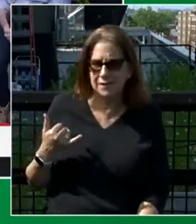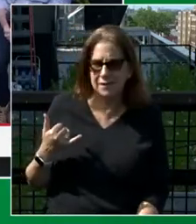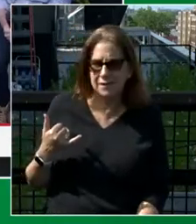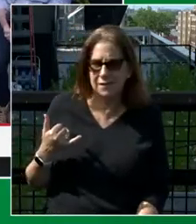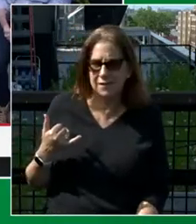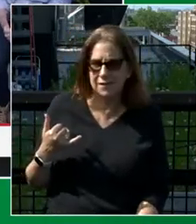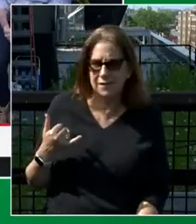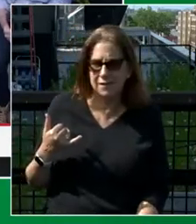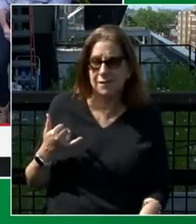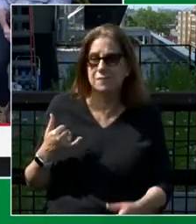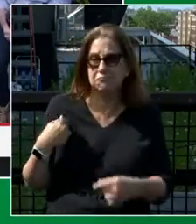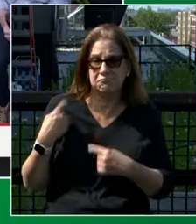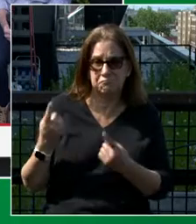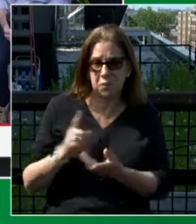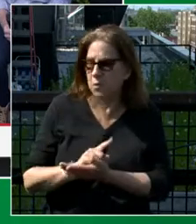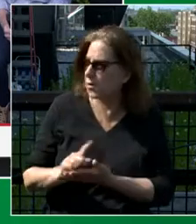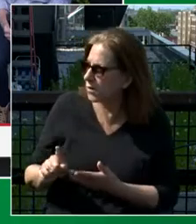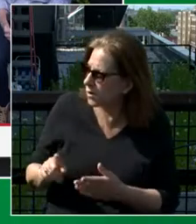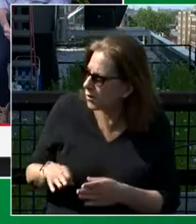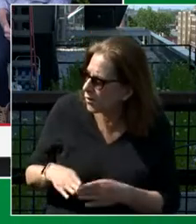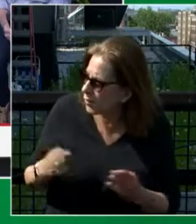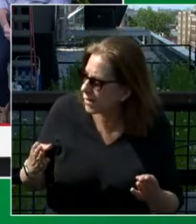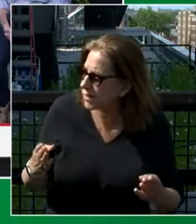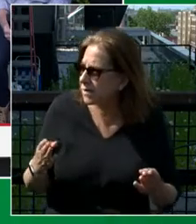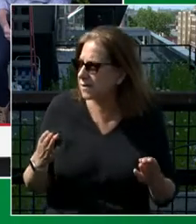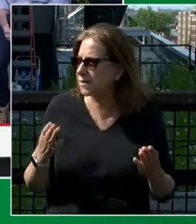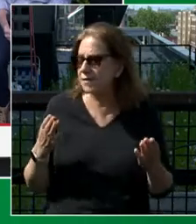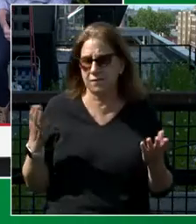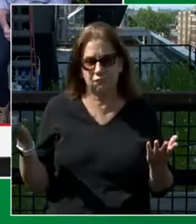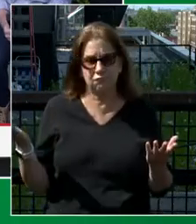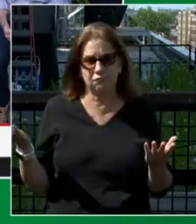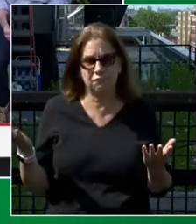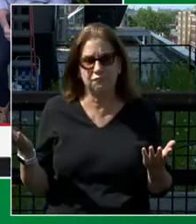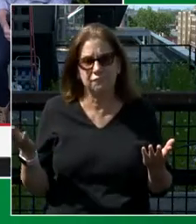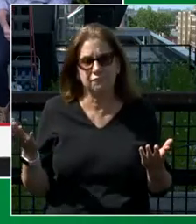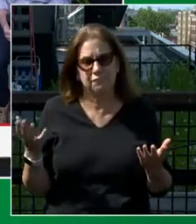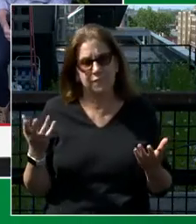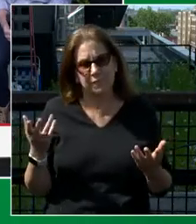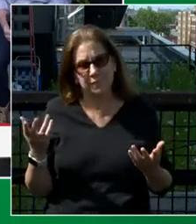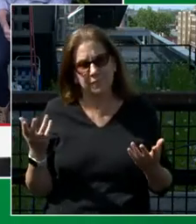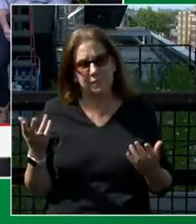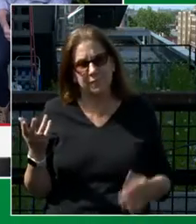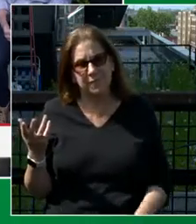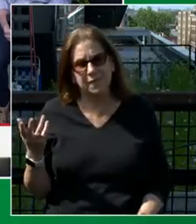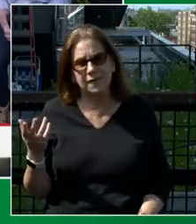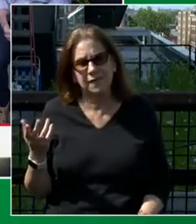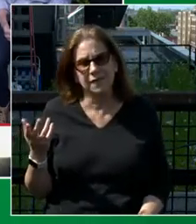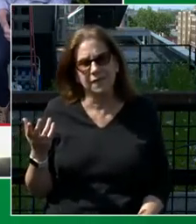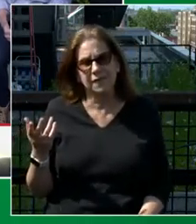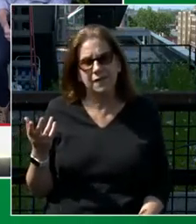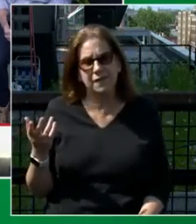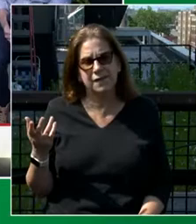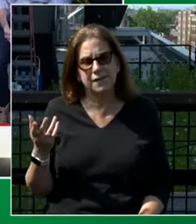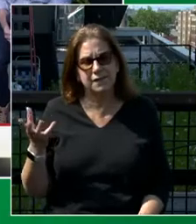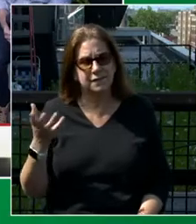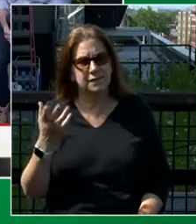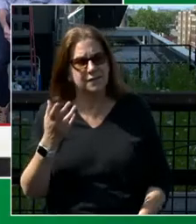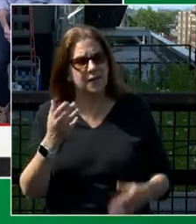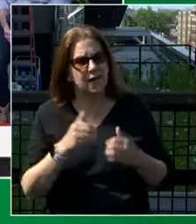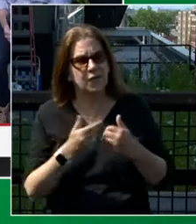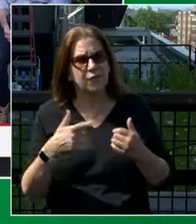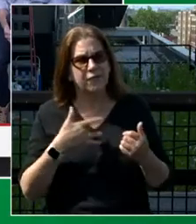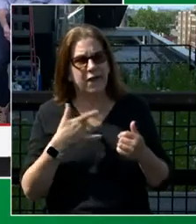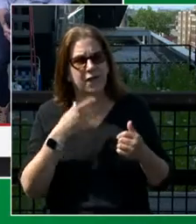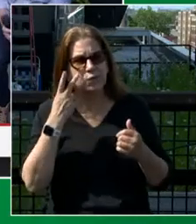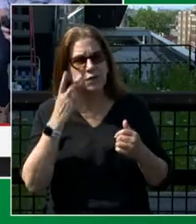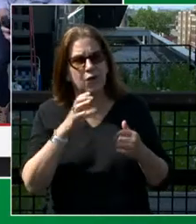see customers and your team members kind of responding to the loosening of the protocols? And what do they still want to see in place? What's